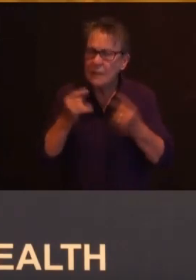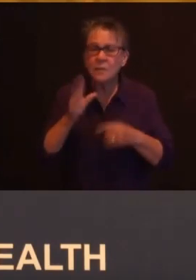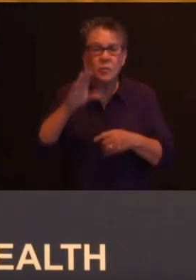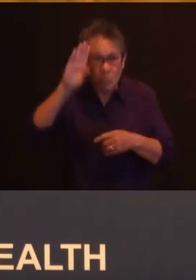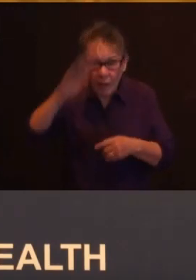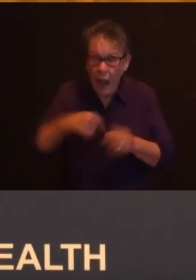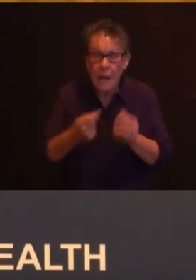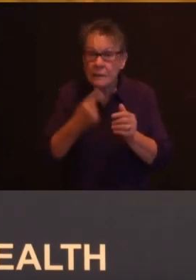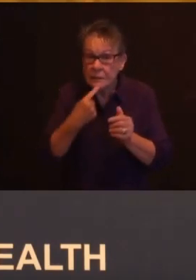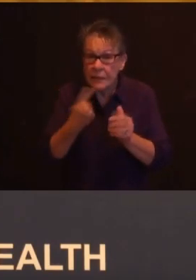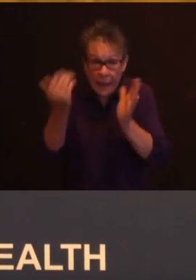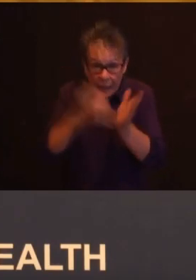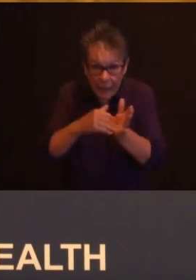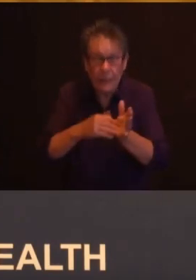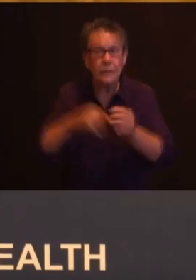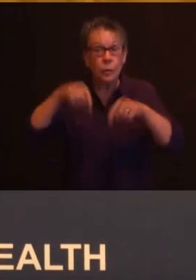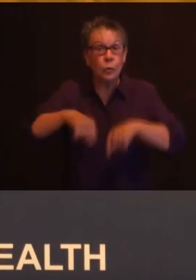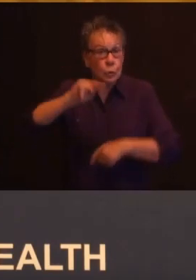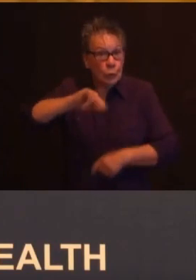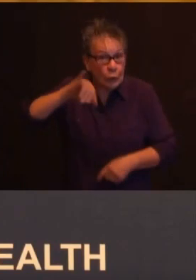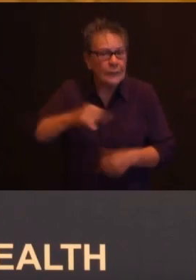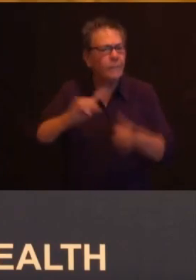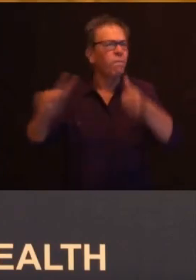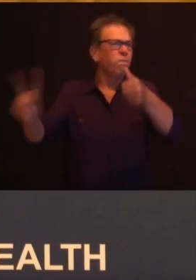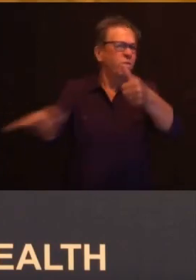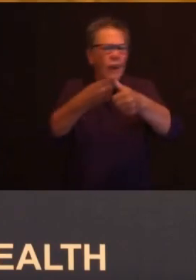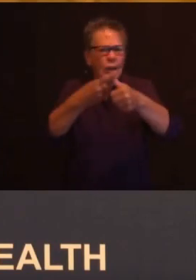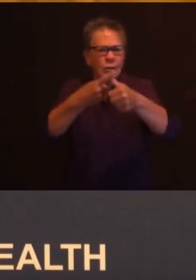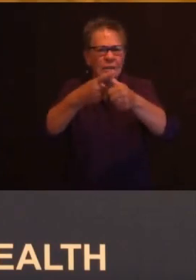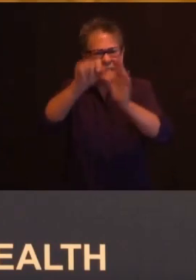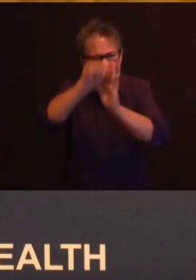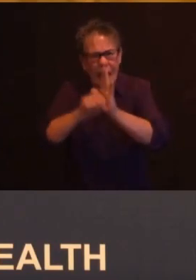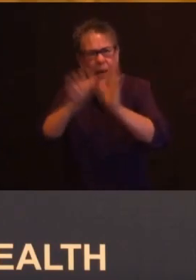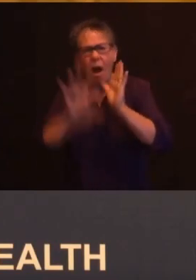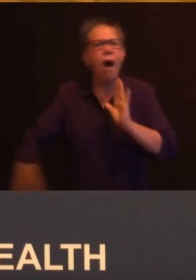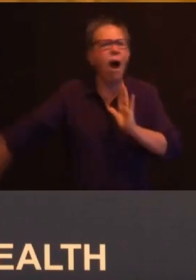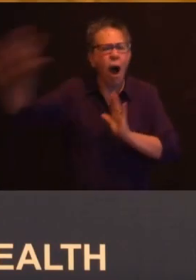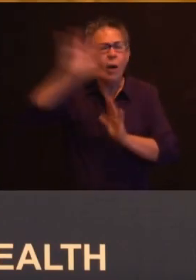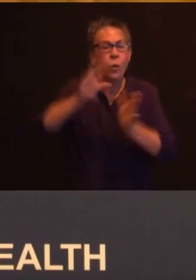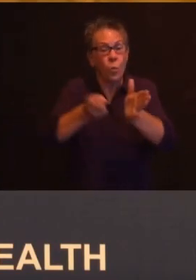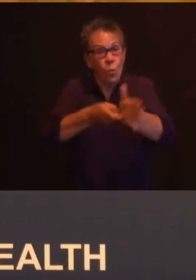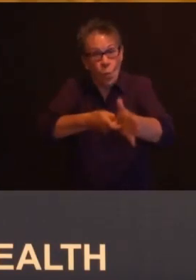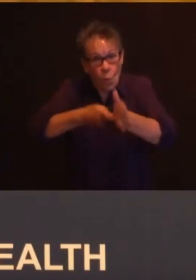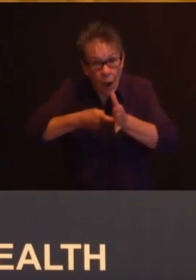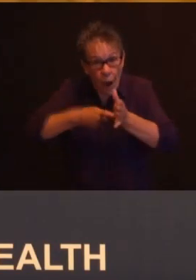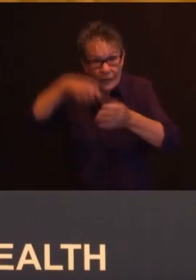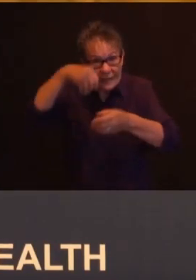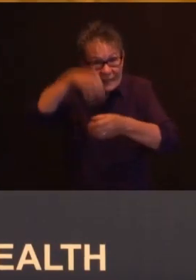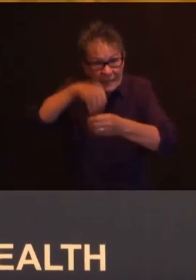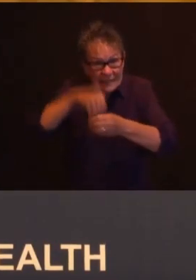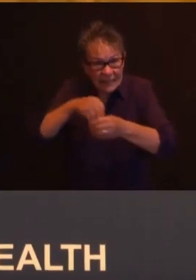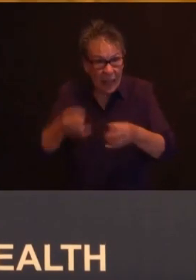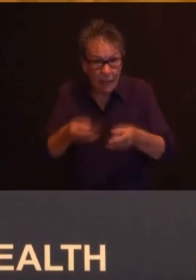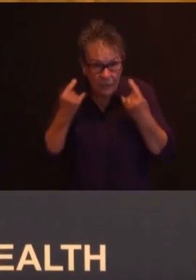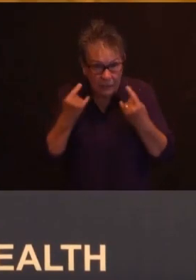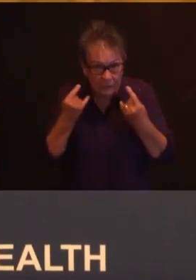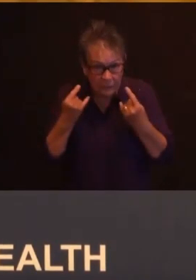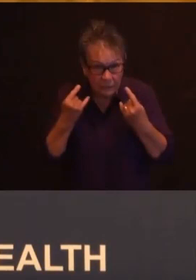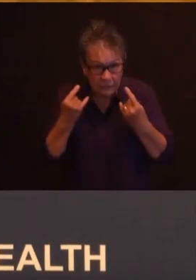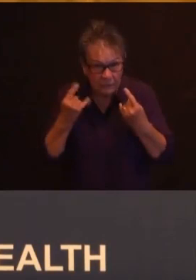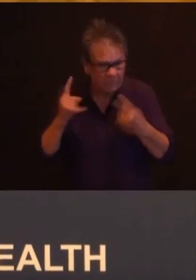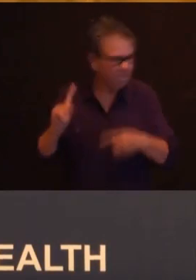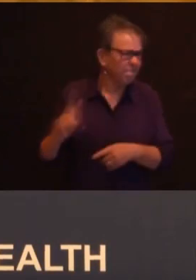wearing anecdotally than there was 2 weeks ago, but there's still not remotely enough outdoors. And that's something that we